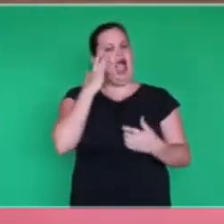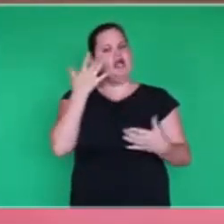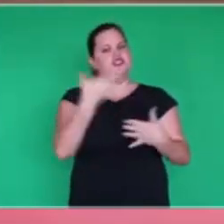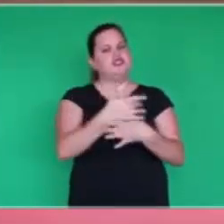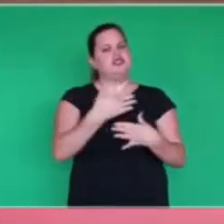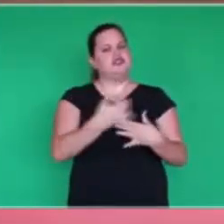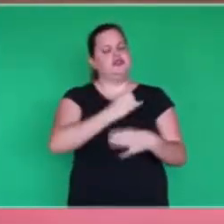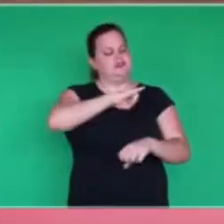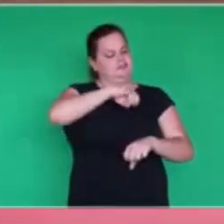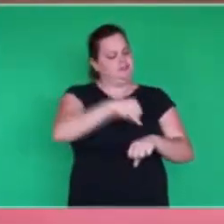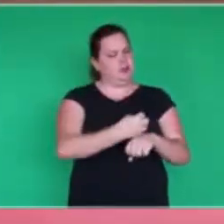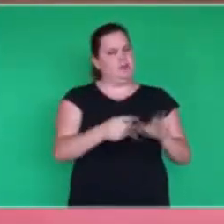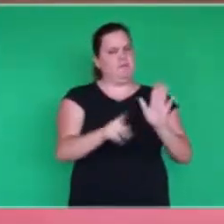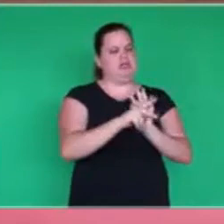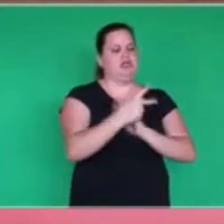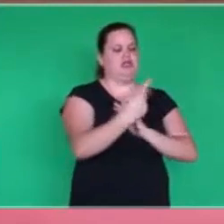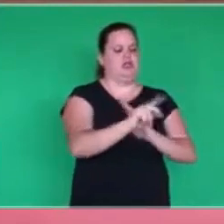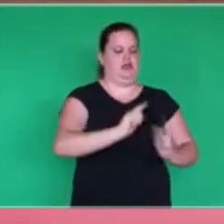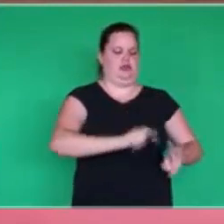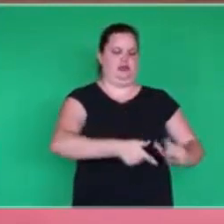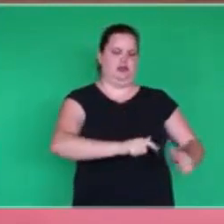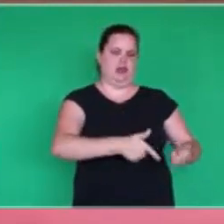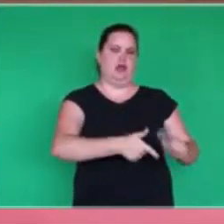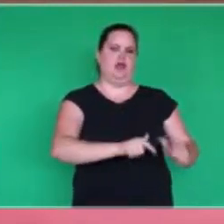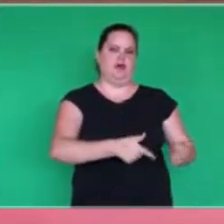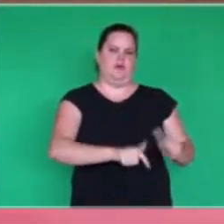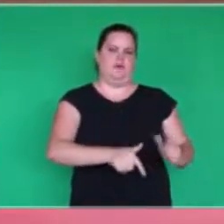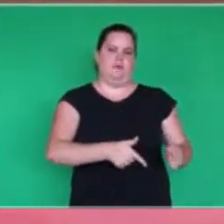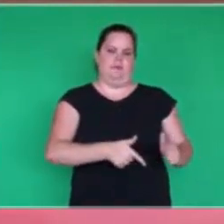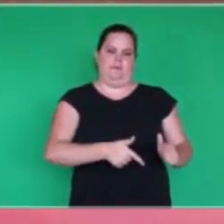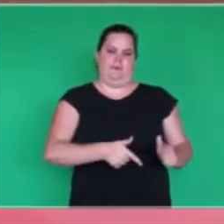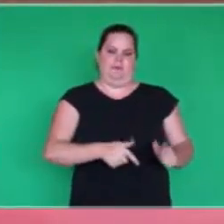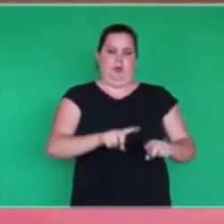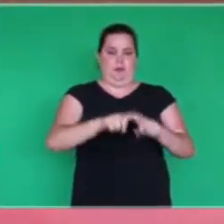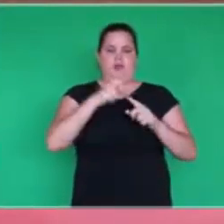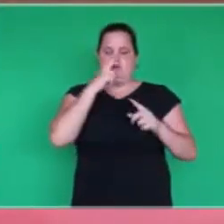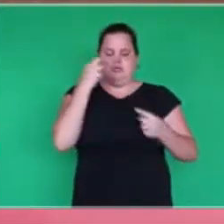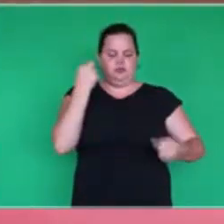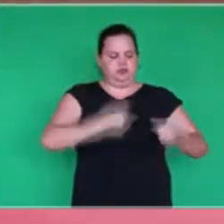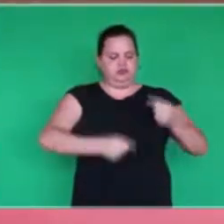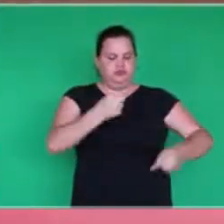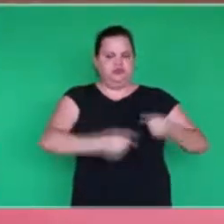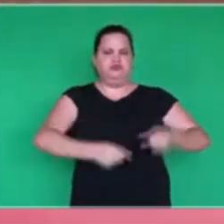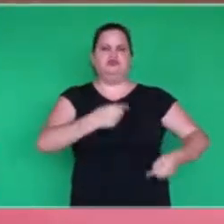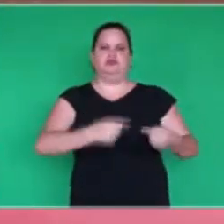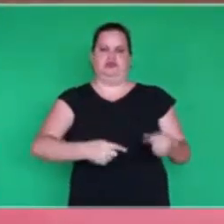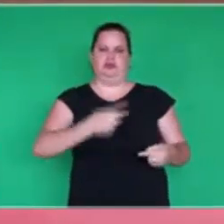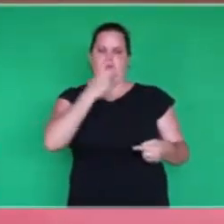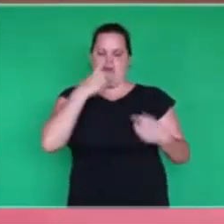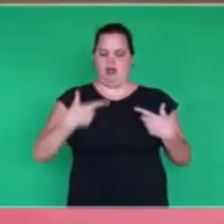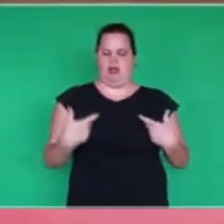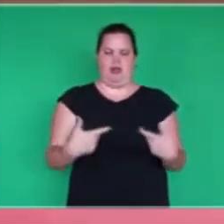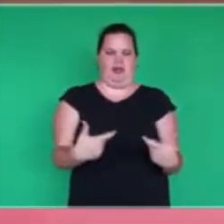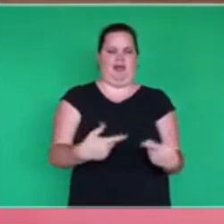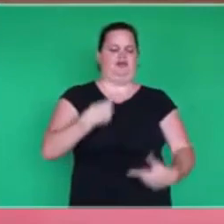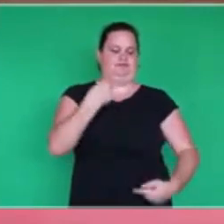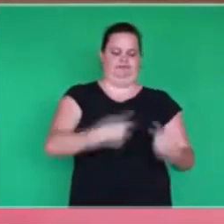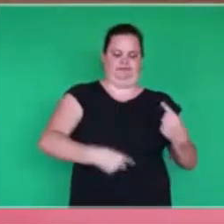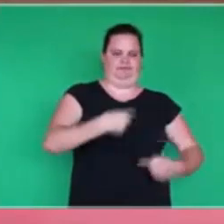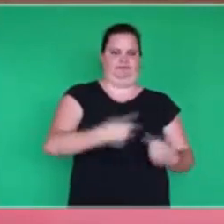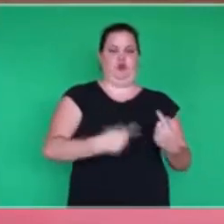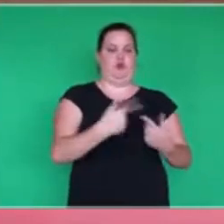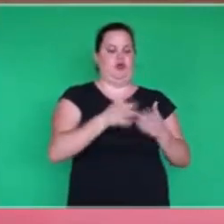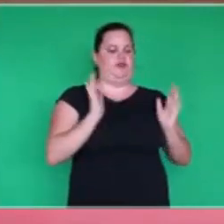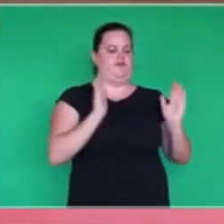in times where the church will no longer be present. It will be a period called the Great